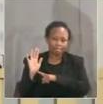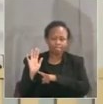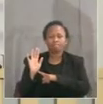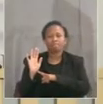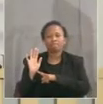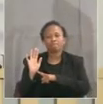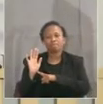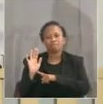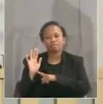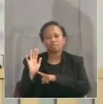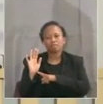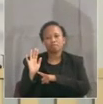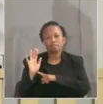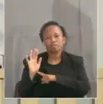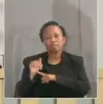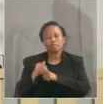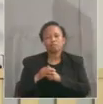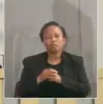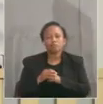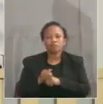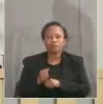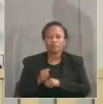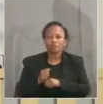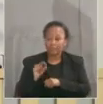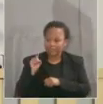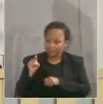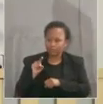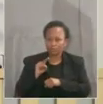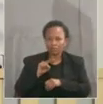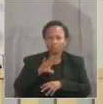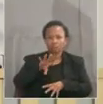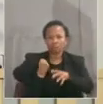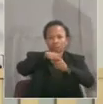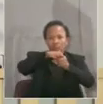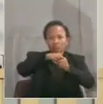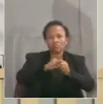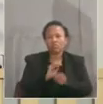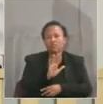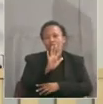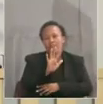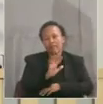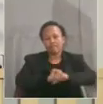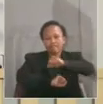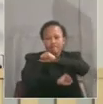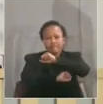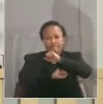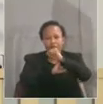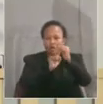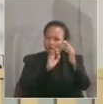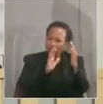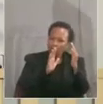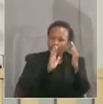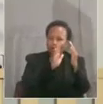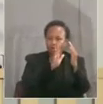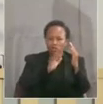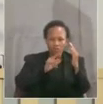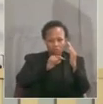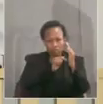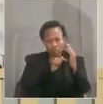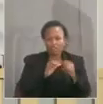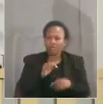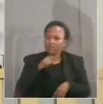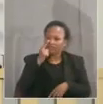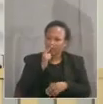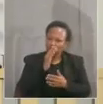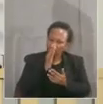it's part of the 5-pillar approach, that you first determine the